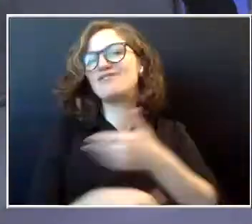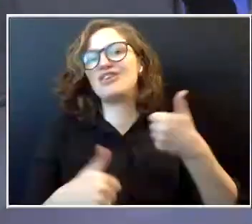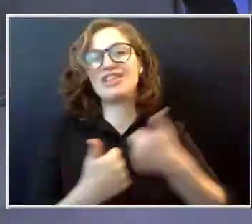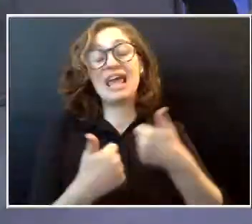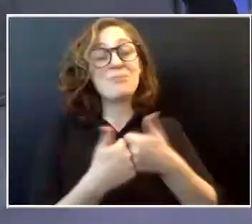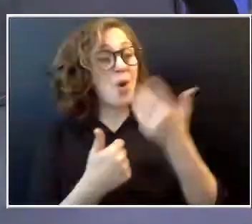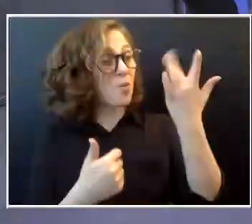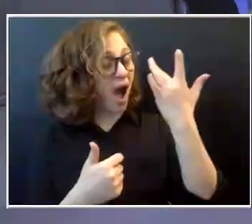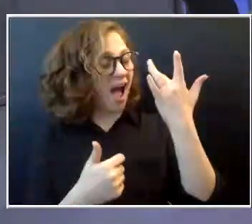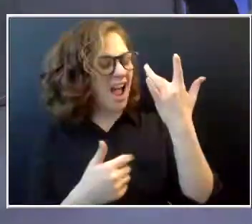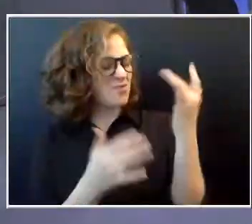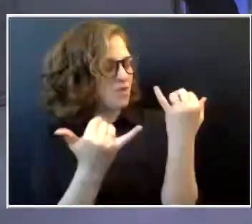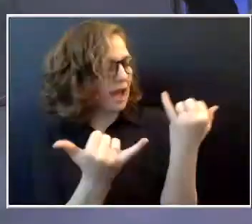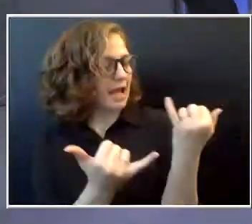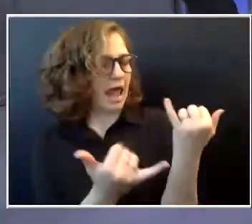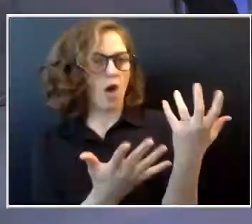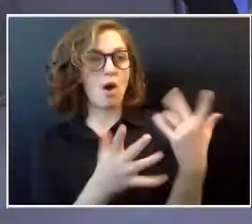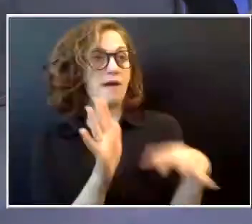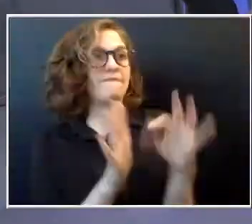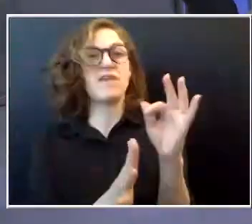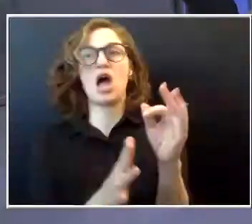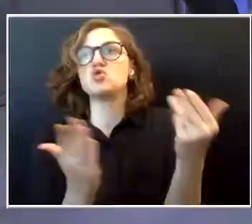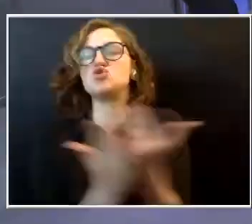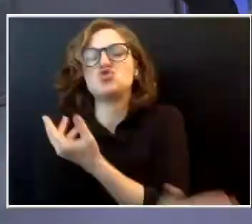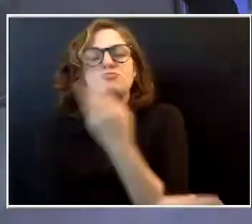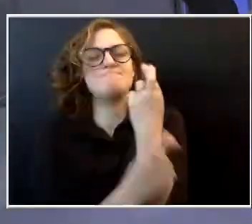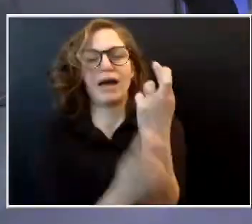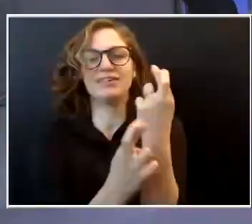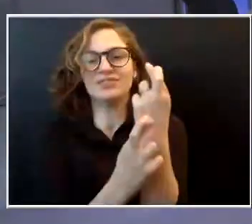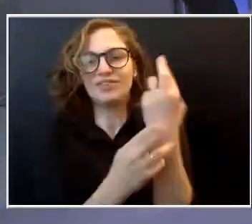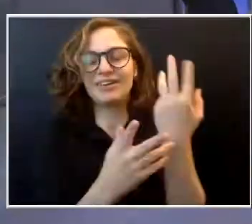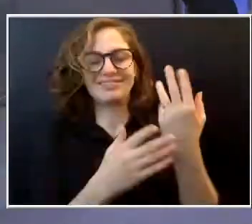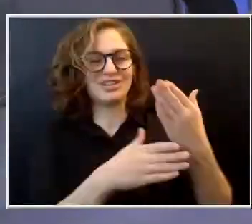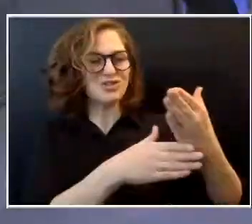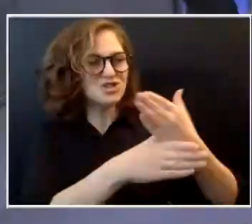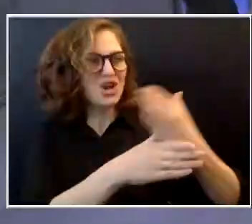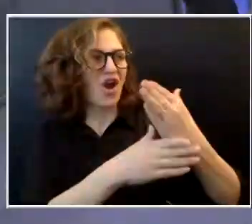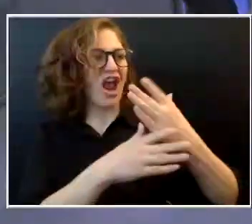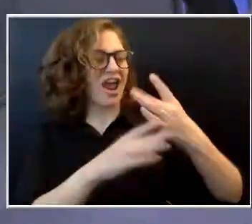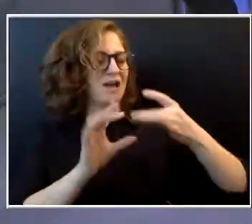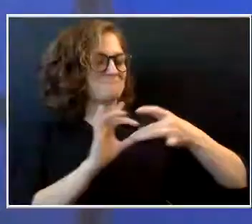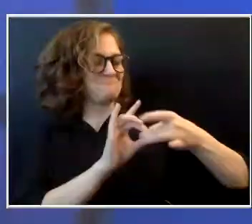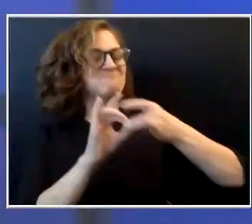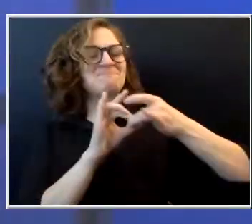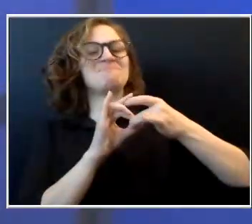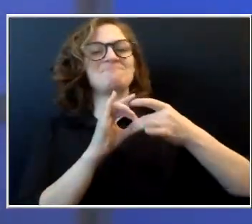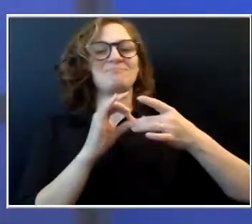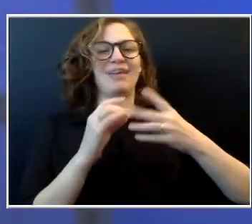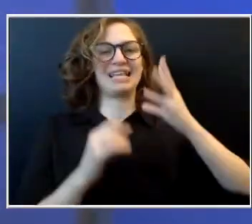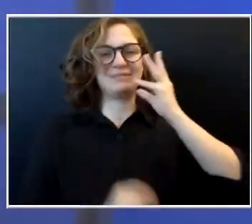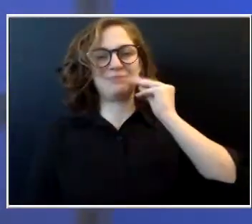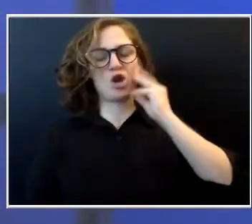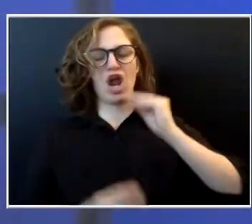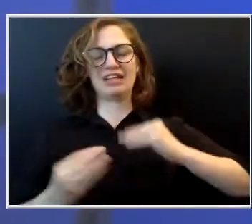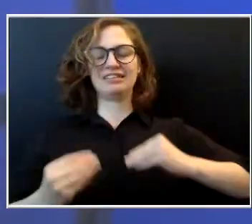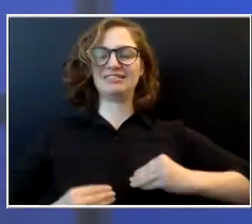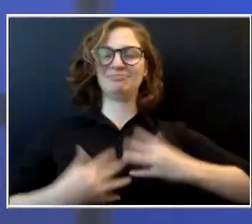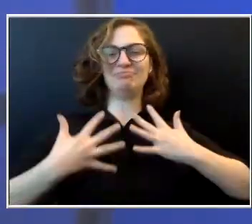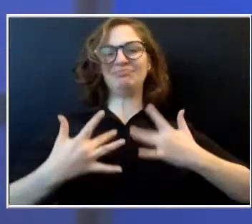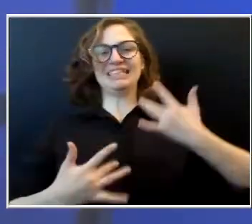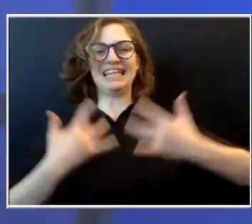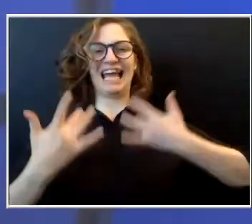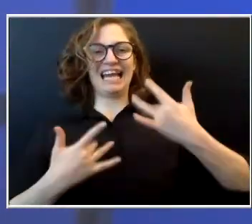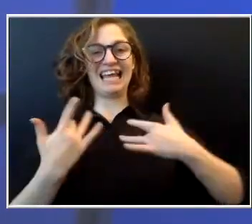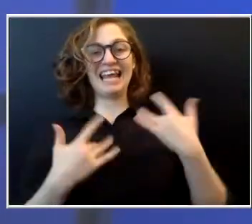that moment, that night, they're sharing this collective experience that is so euphoric, it is so exciting, and that they had nothing to do with it.